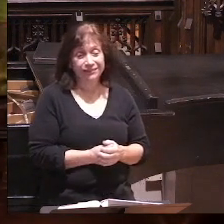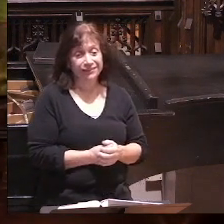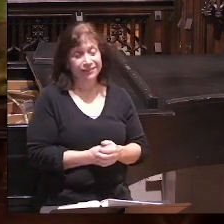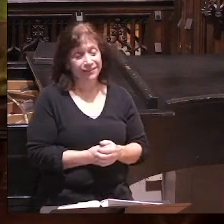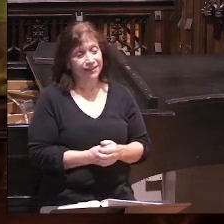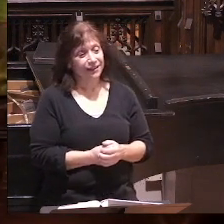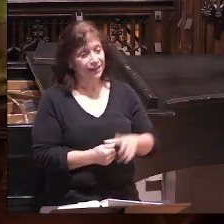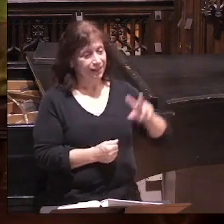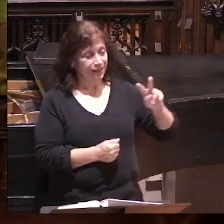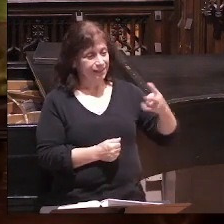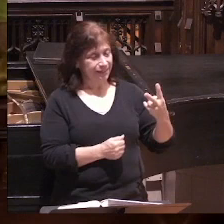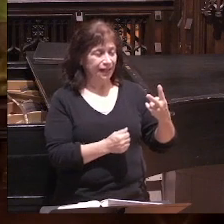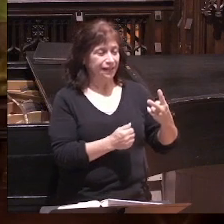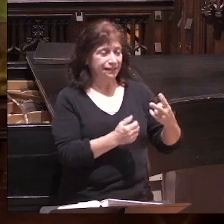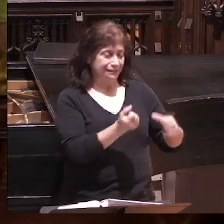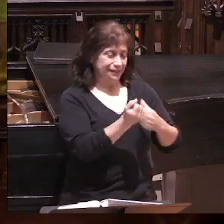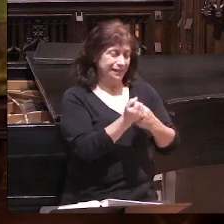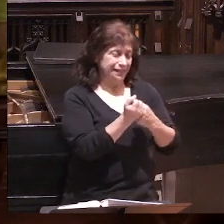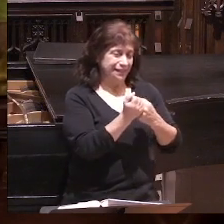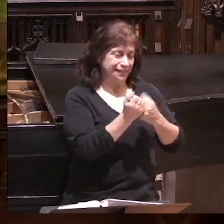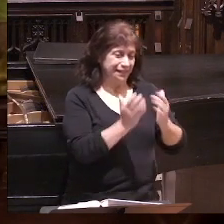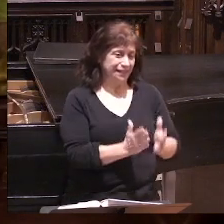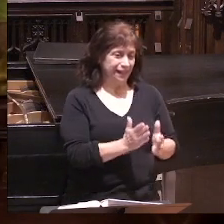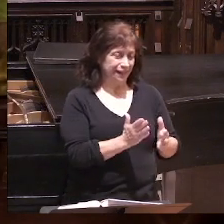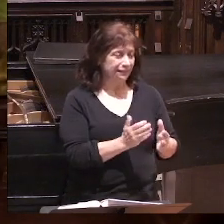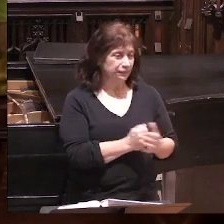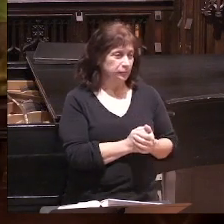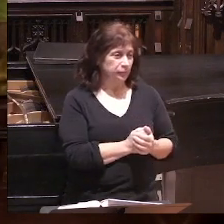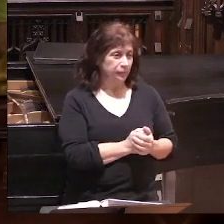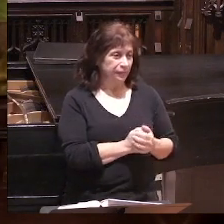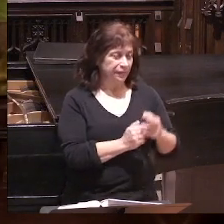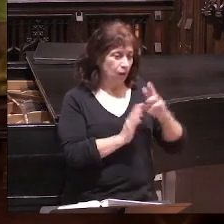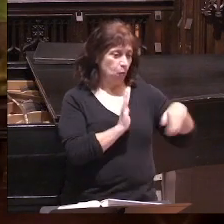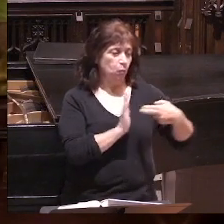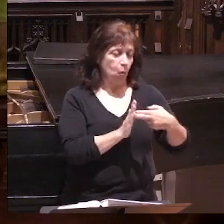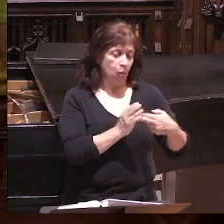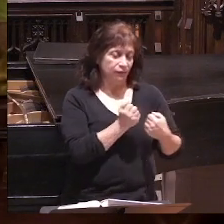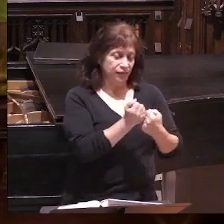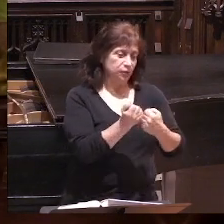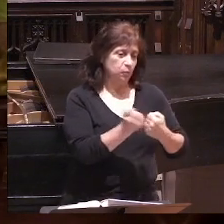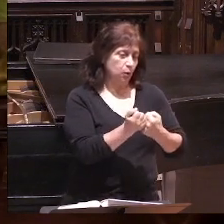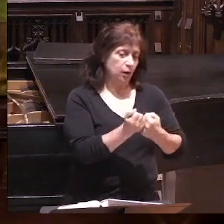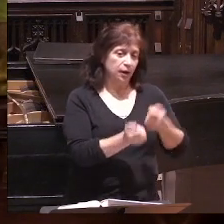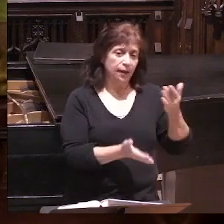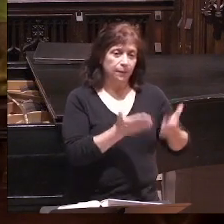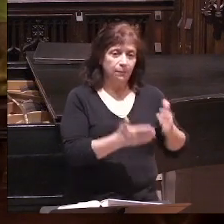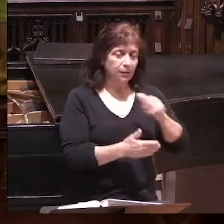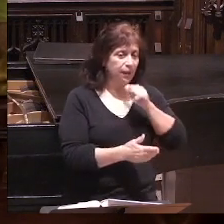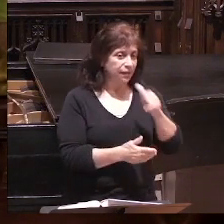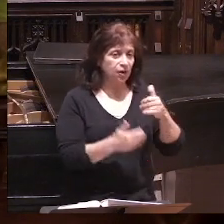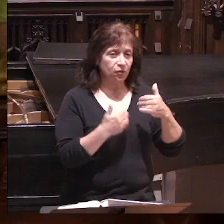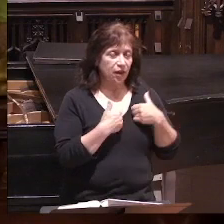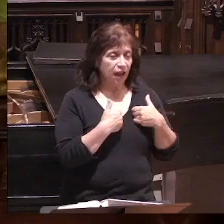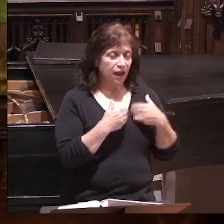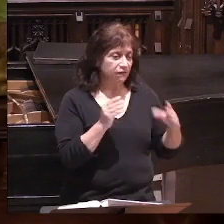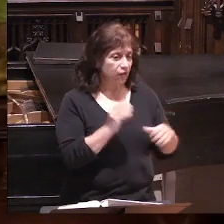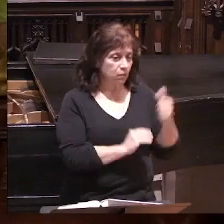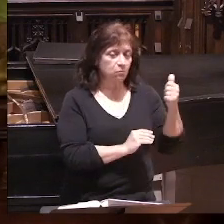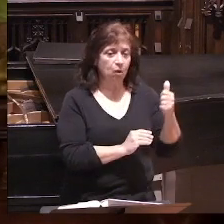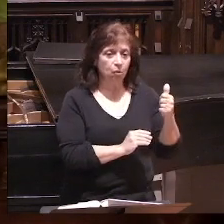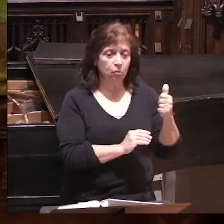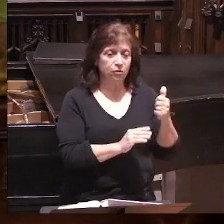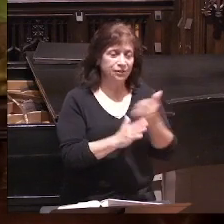The second chair, the supporting role. They may not come with the most acclaim or the